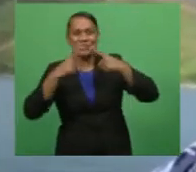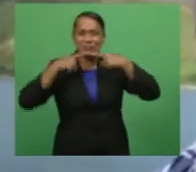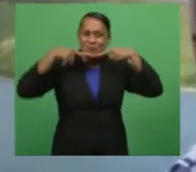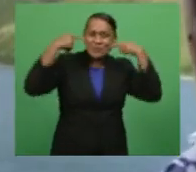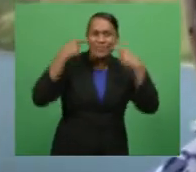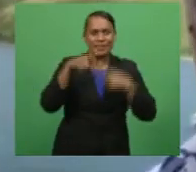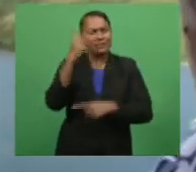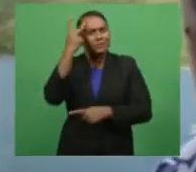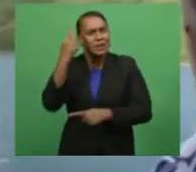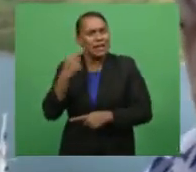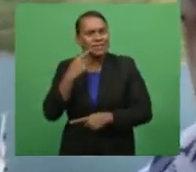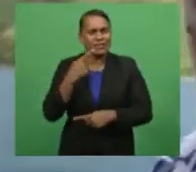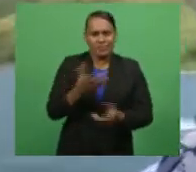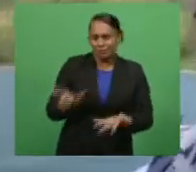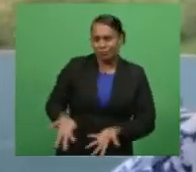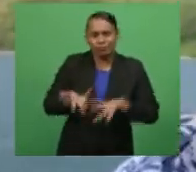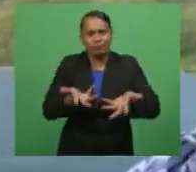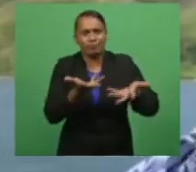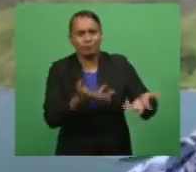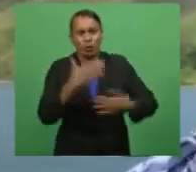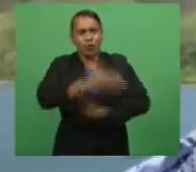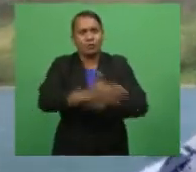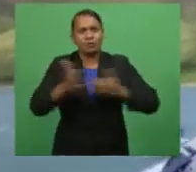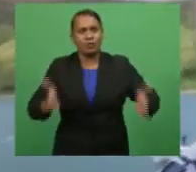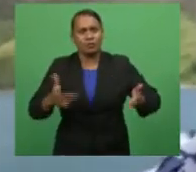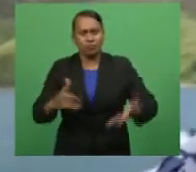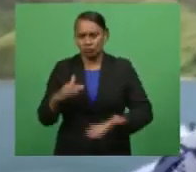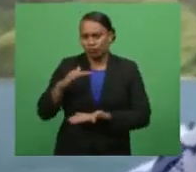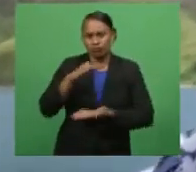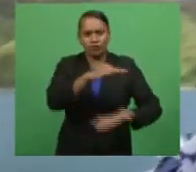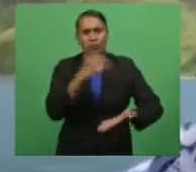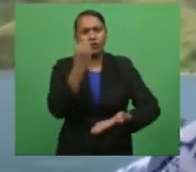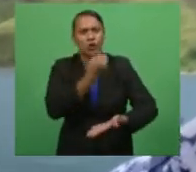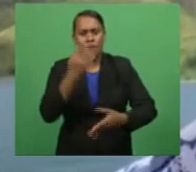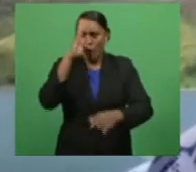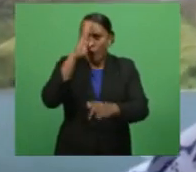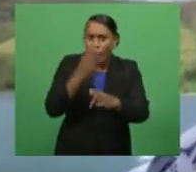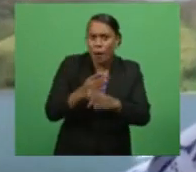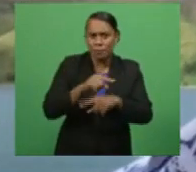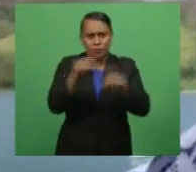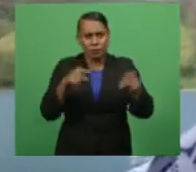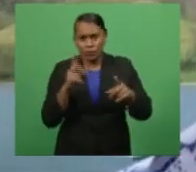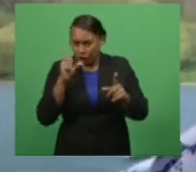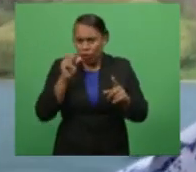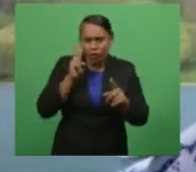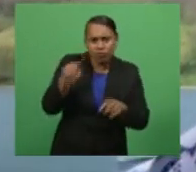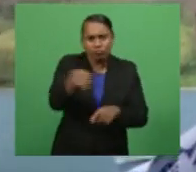supplies, hopeful that they will be able to take care of their families again.